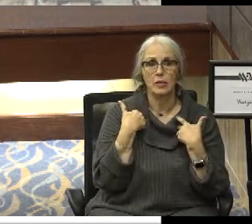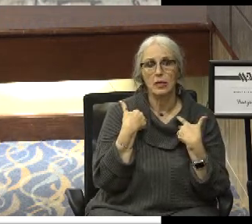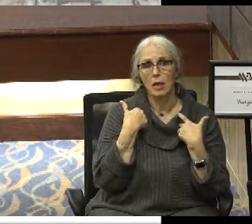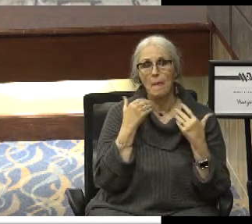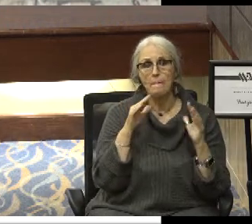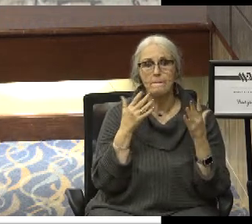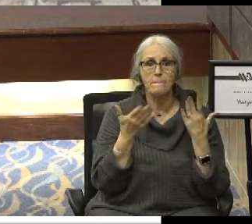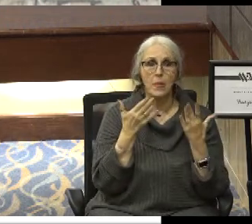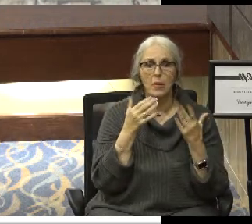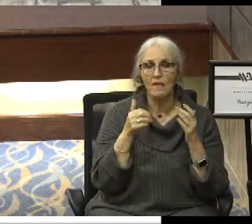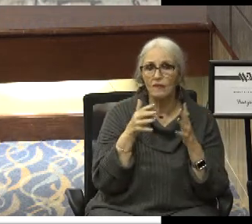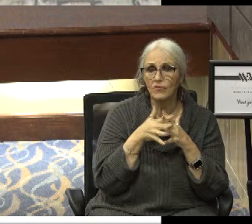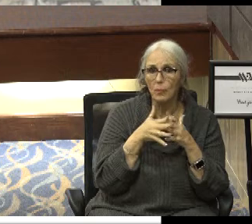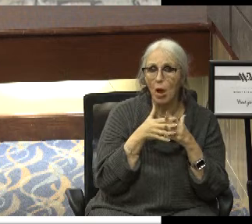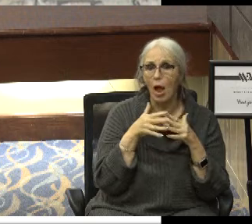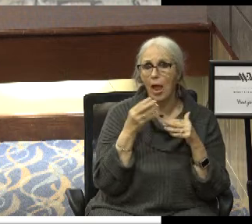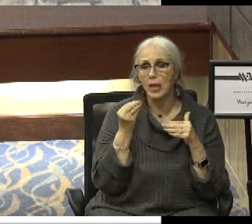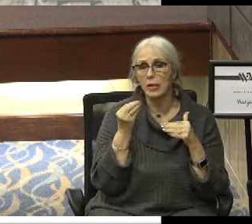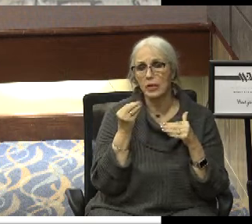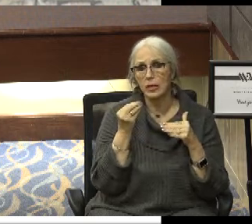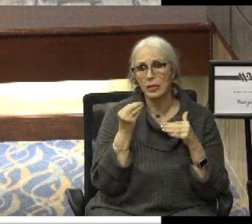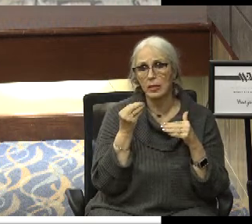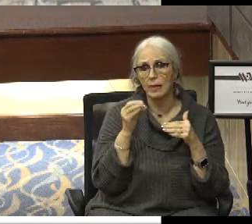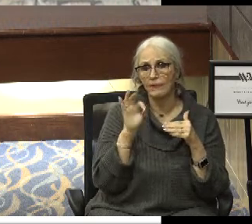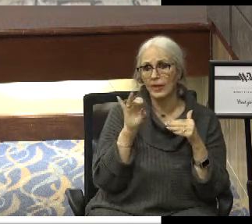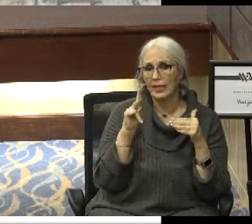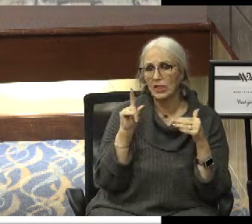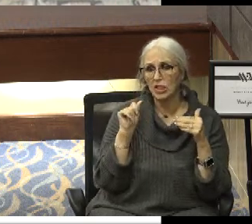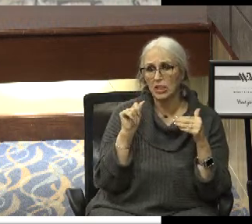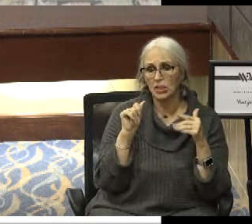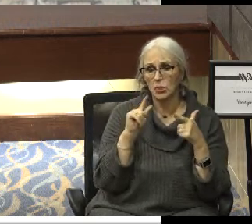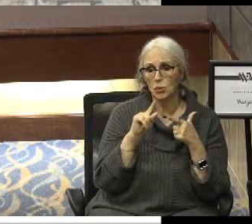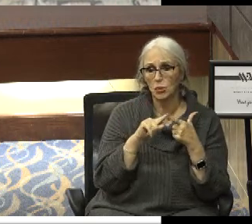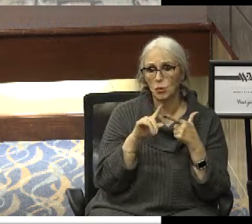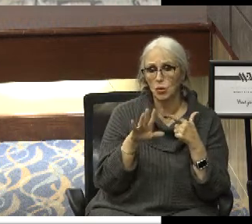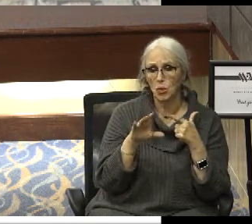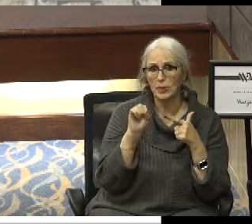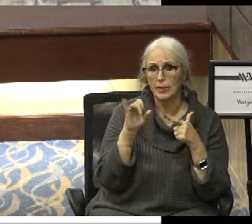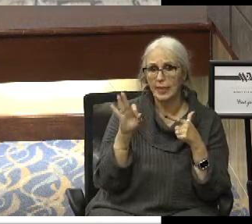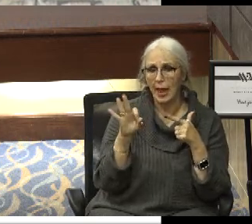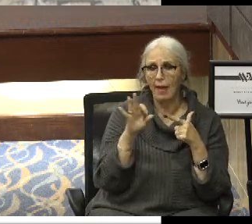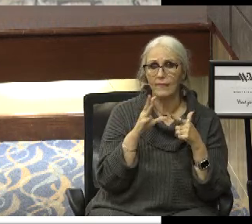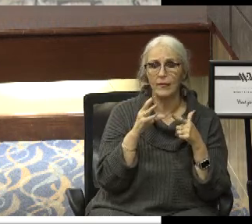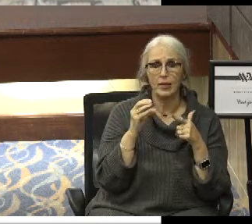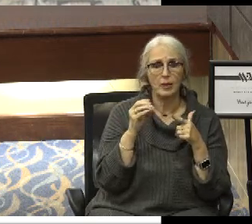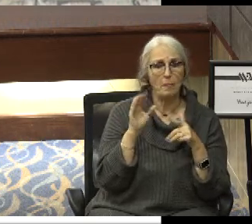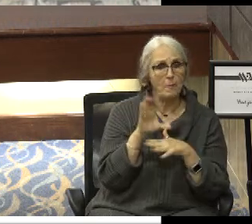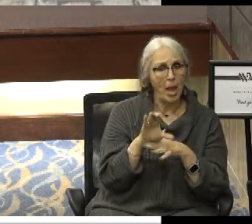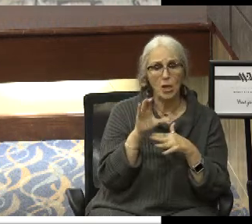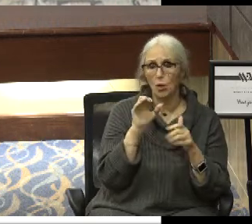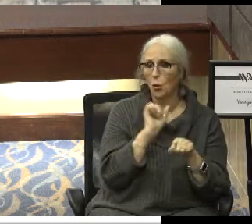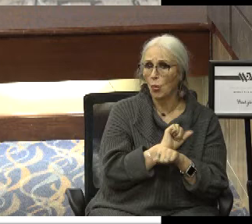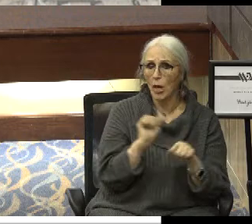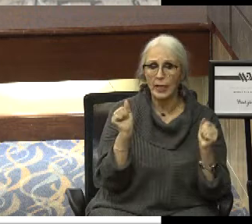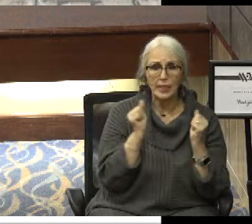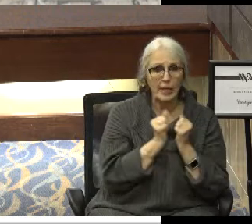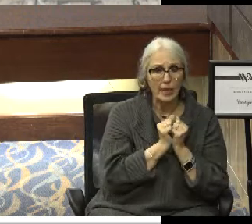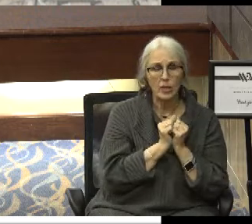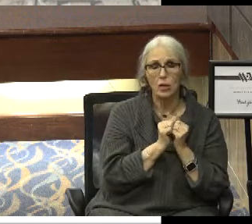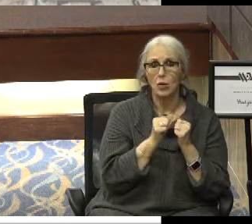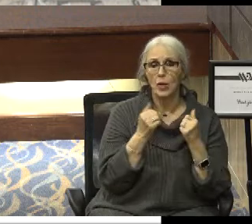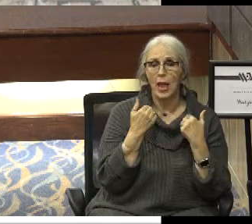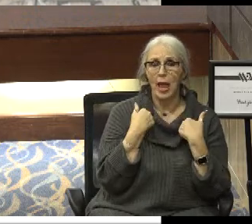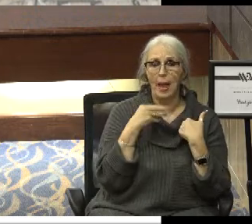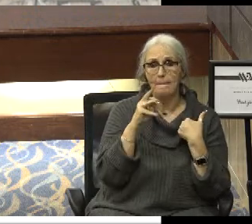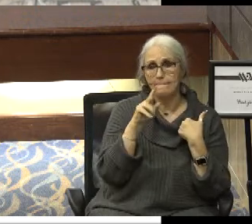plan. And, with the leadership of your staff and Baylor and working all together, we've arrived at a